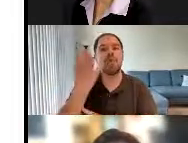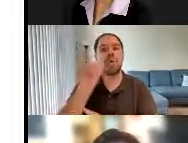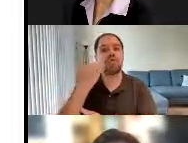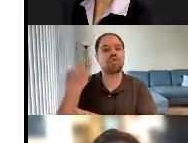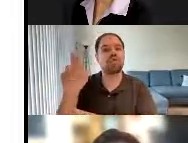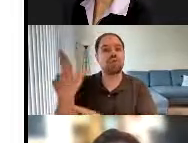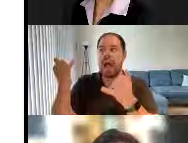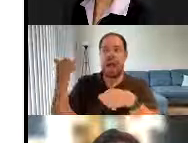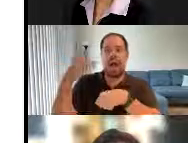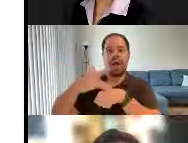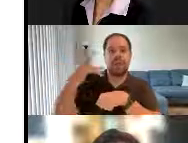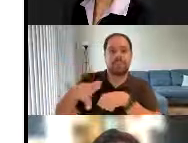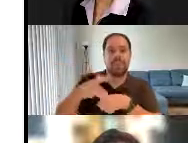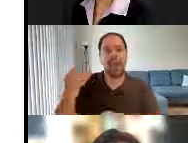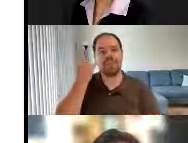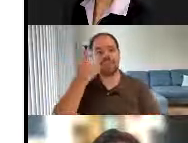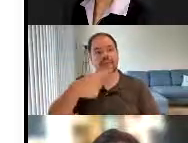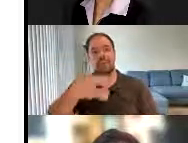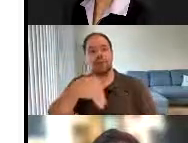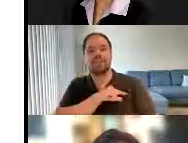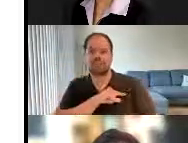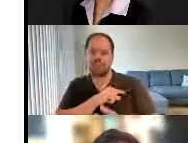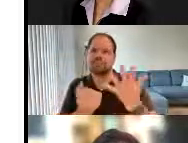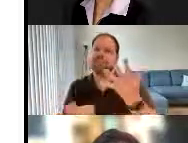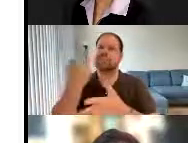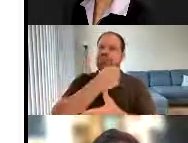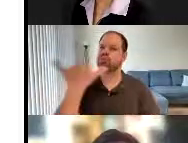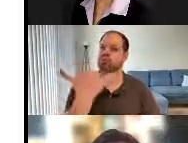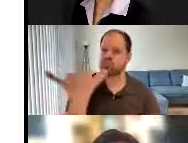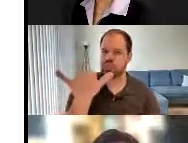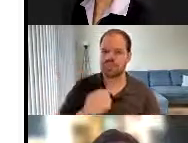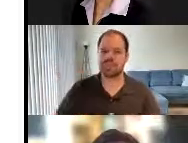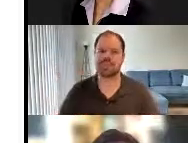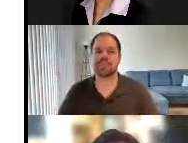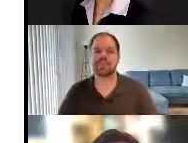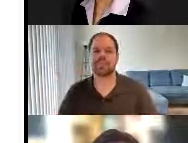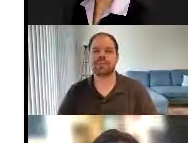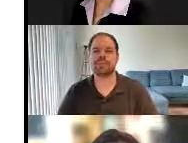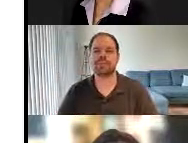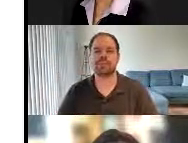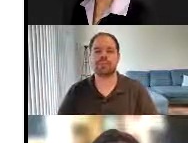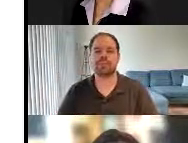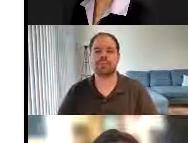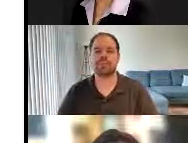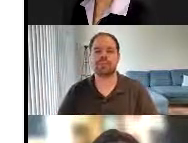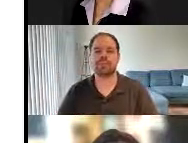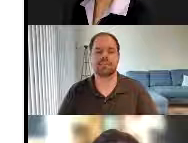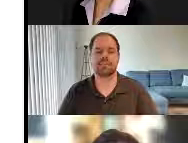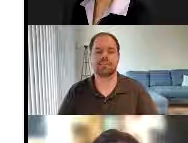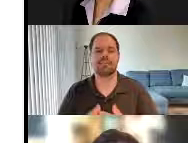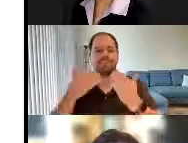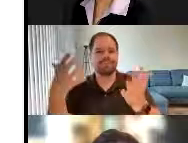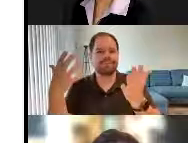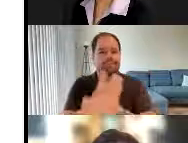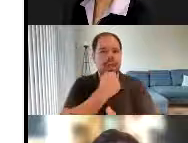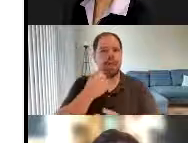that happened and we learned some things. Now boosters are starting to be available. And so if disabled individuals are qualified, I encourage